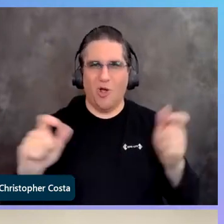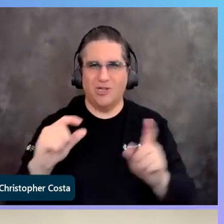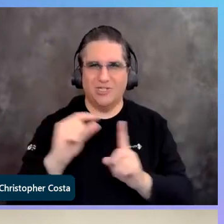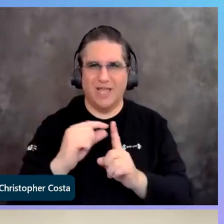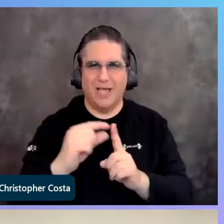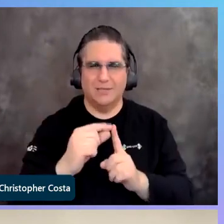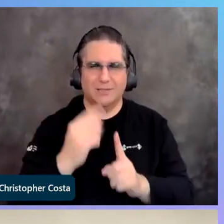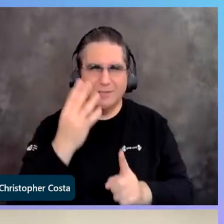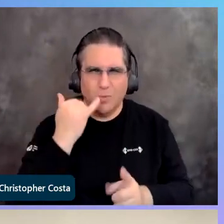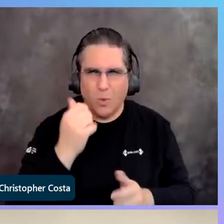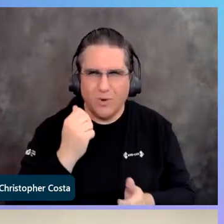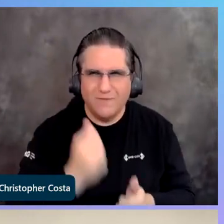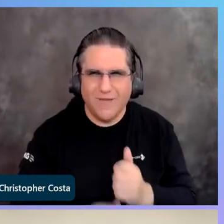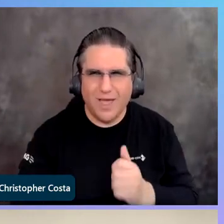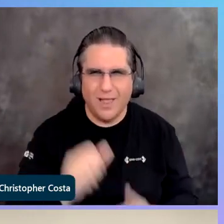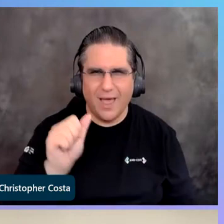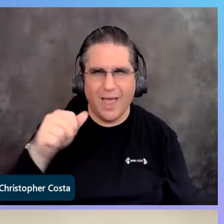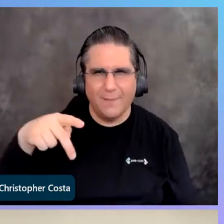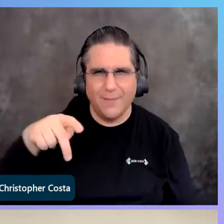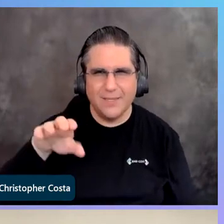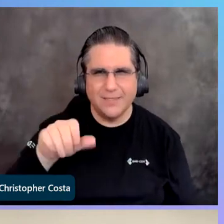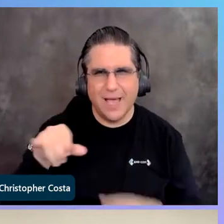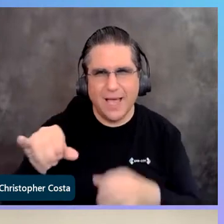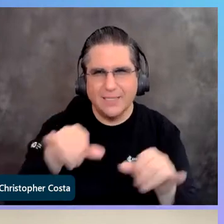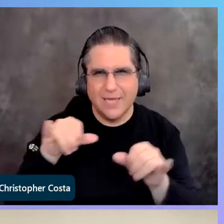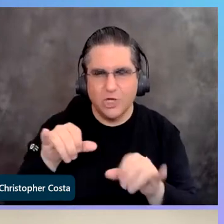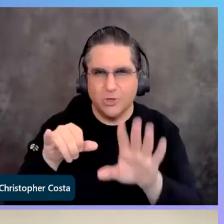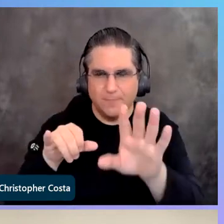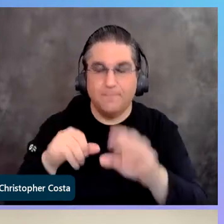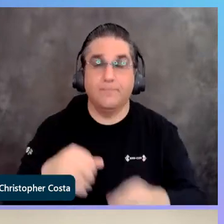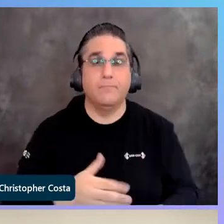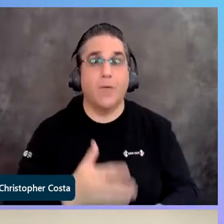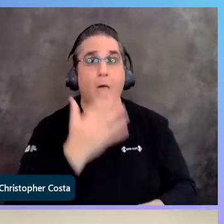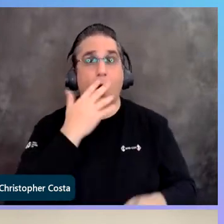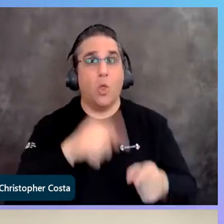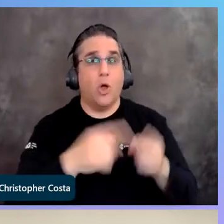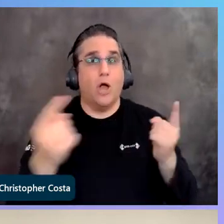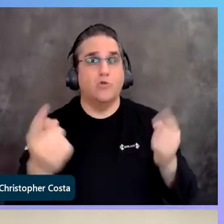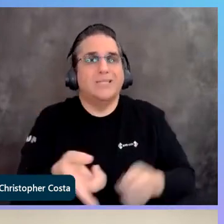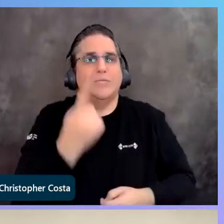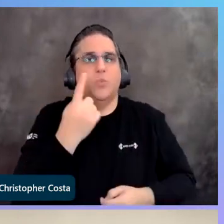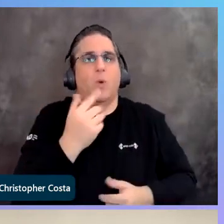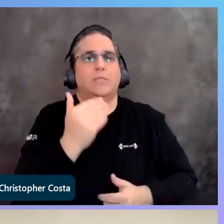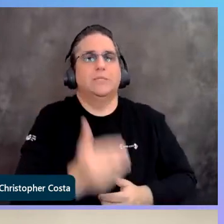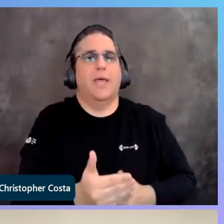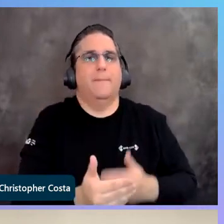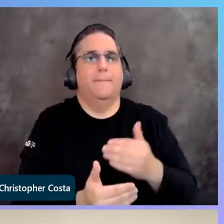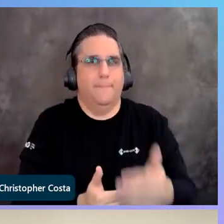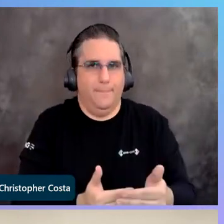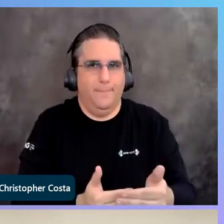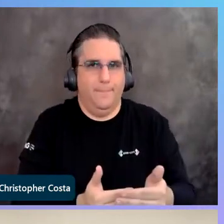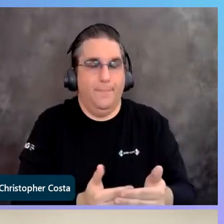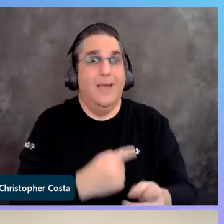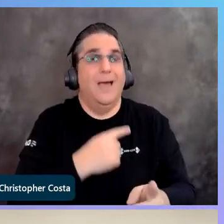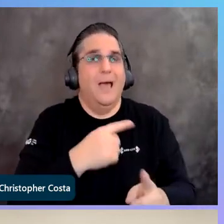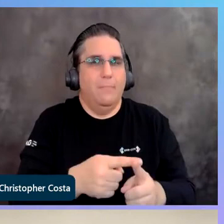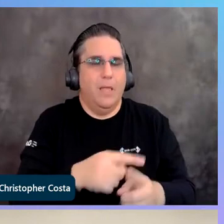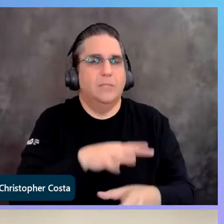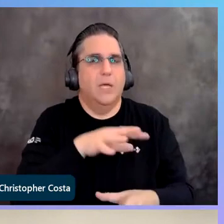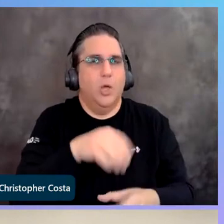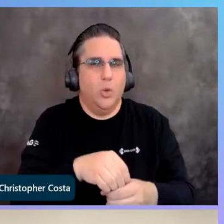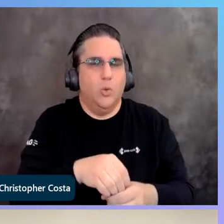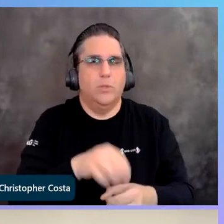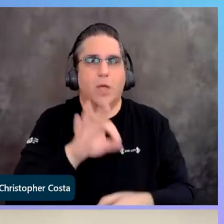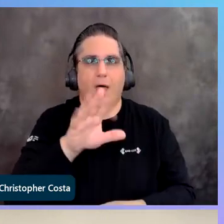the APCA standards? Well, color contrast is just the first step. There are font size and font weight